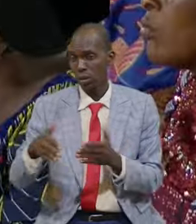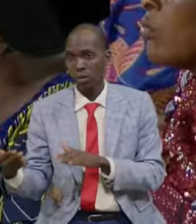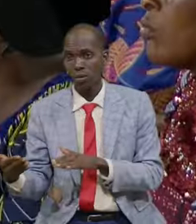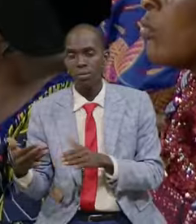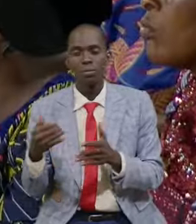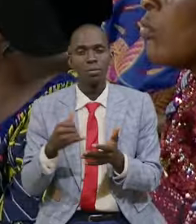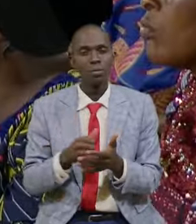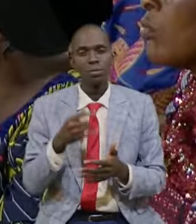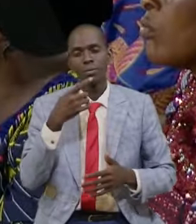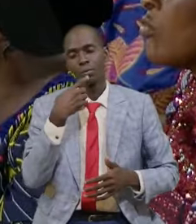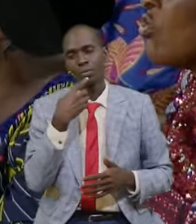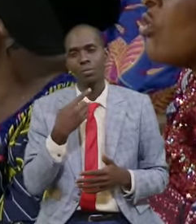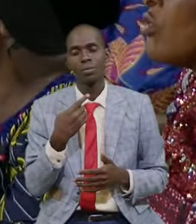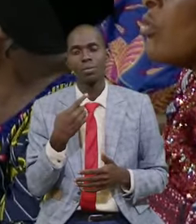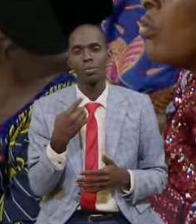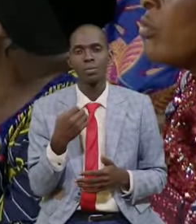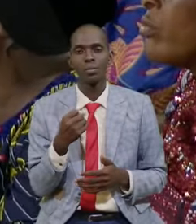says,